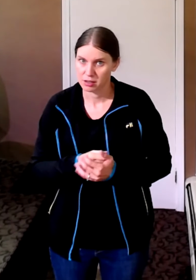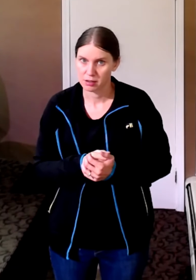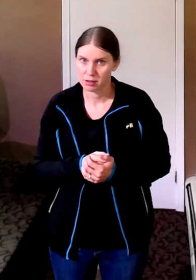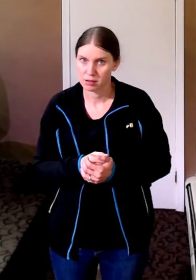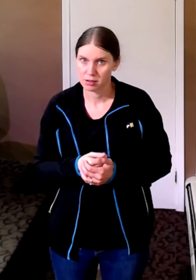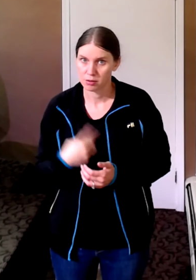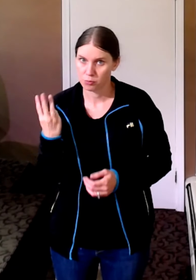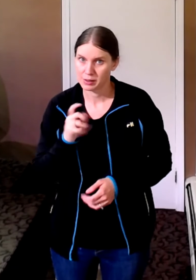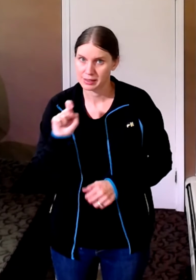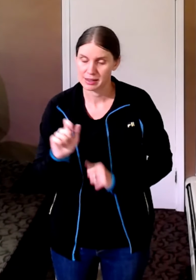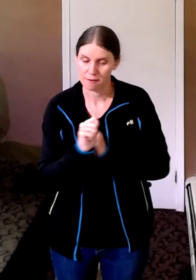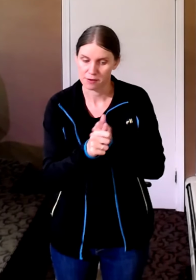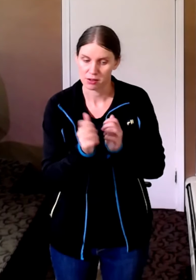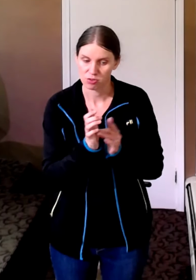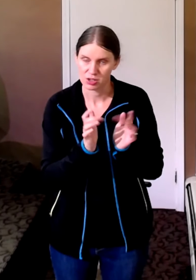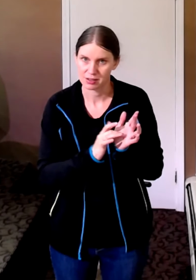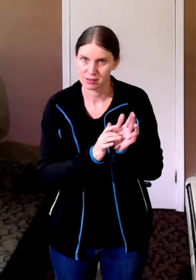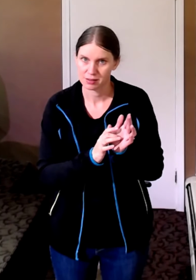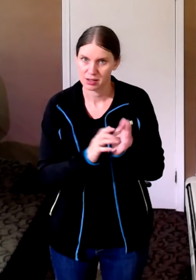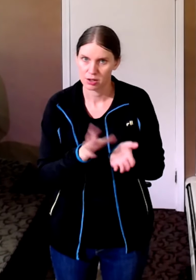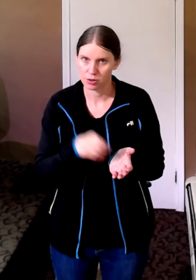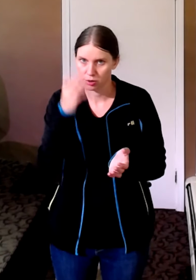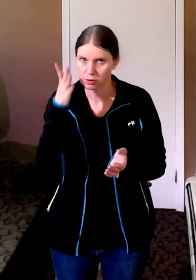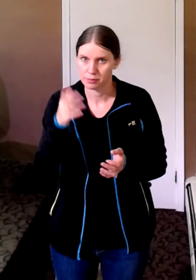We need to follow this guy and see what's going on.